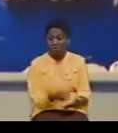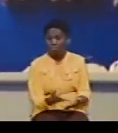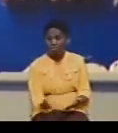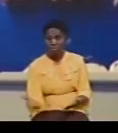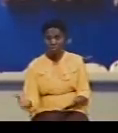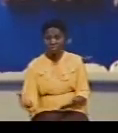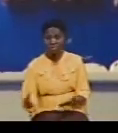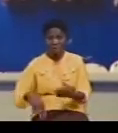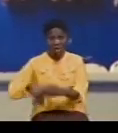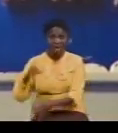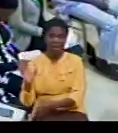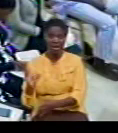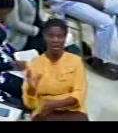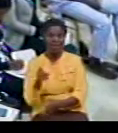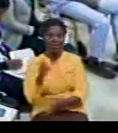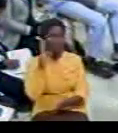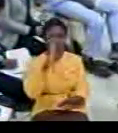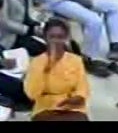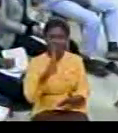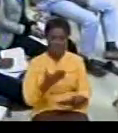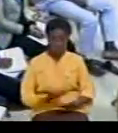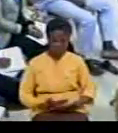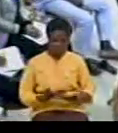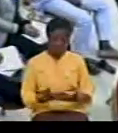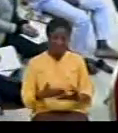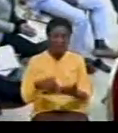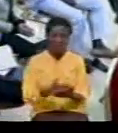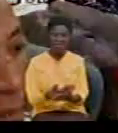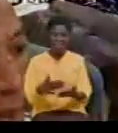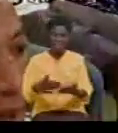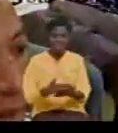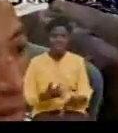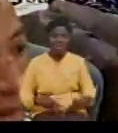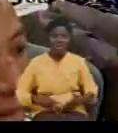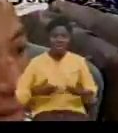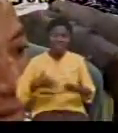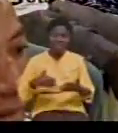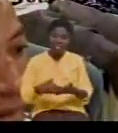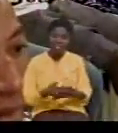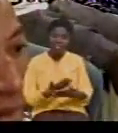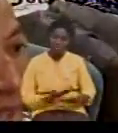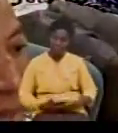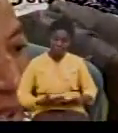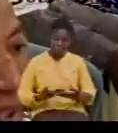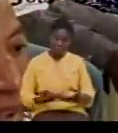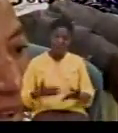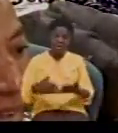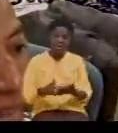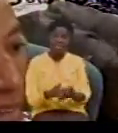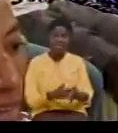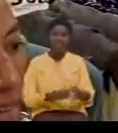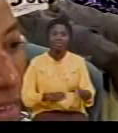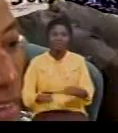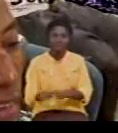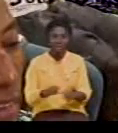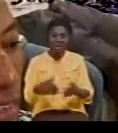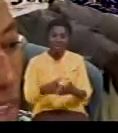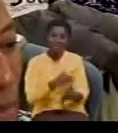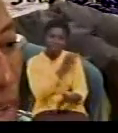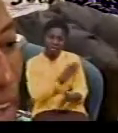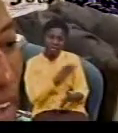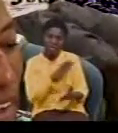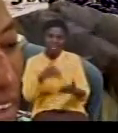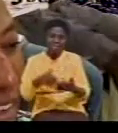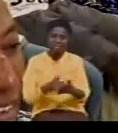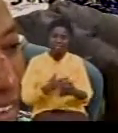afresh. New life, new birth, new character, new